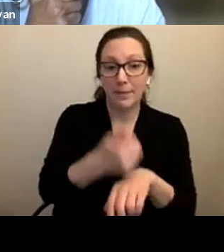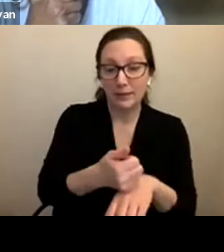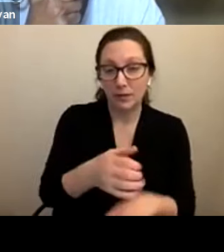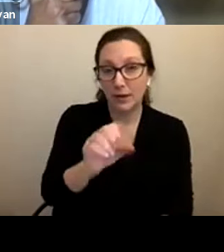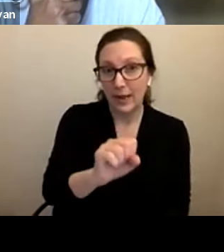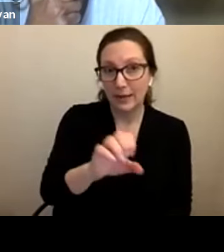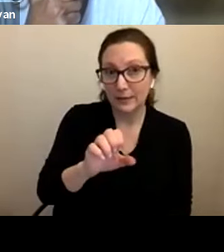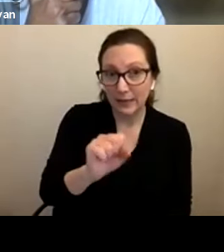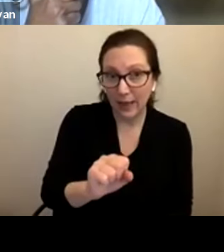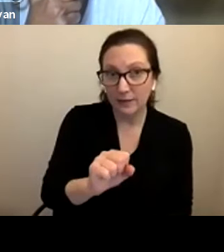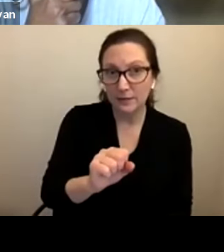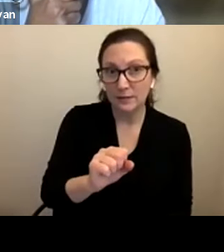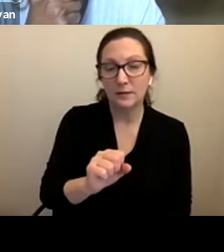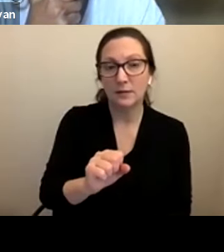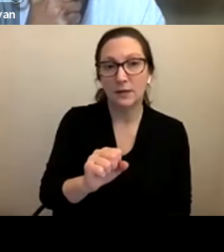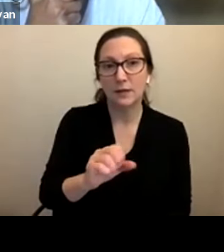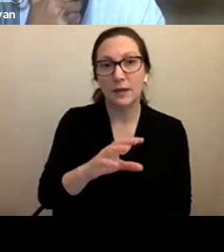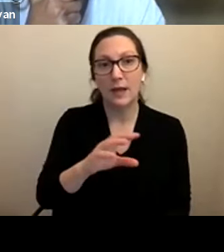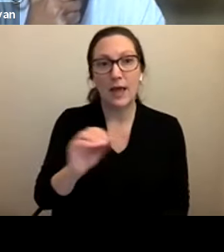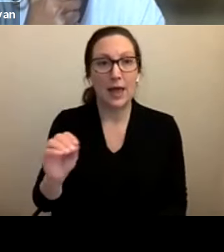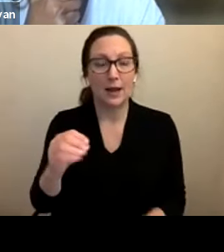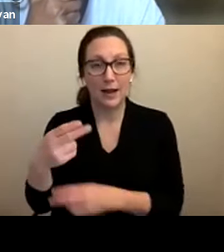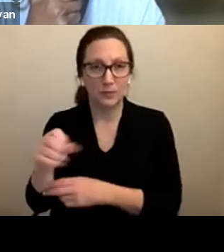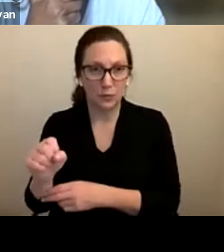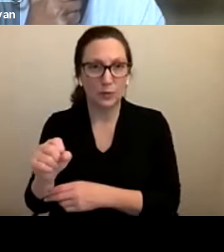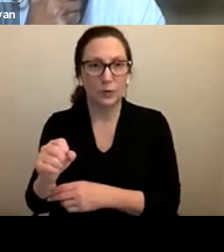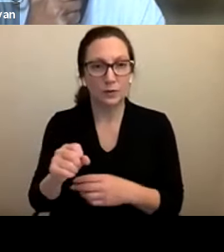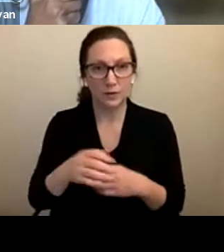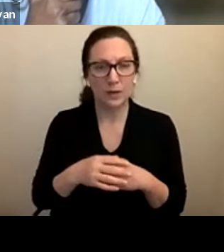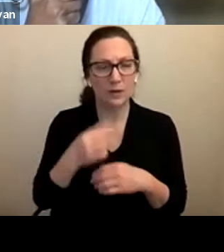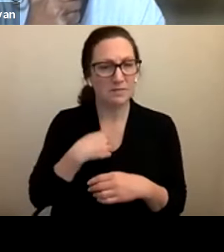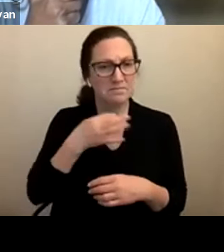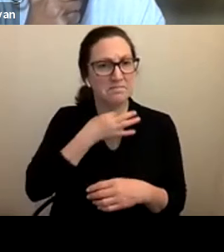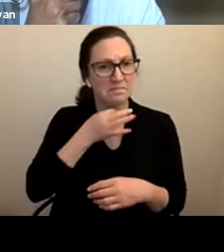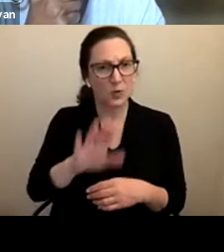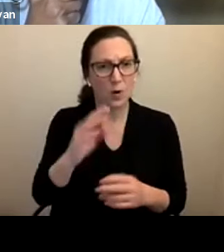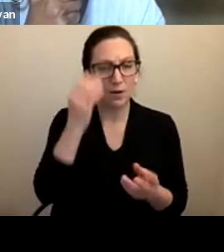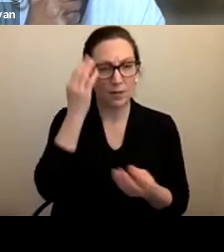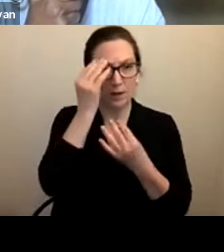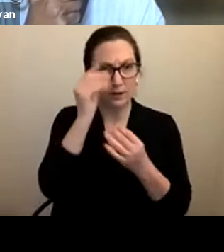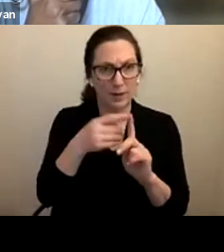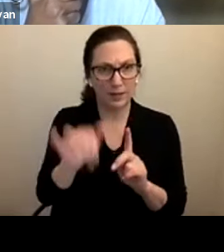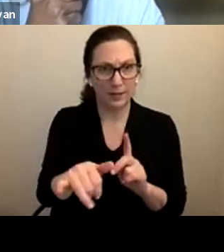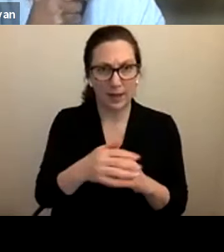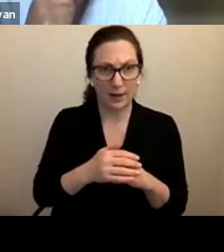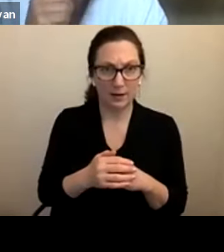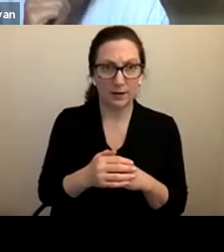like size of the high school. So I was wondering what your thoughts are on like something where we can both look at grades and